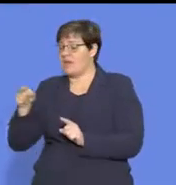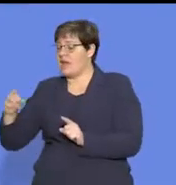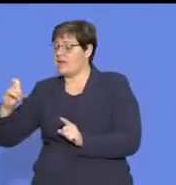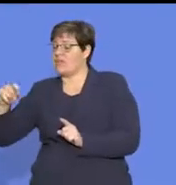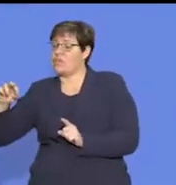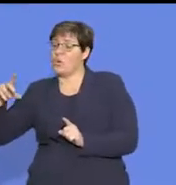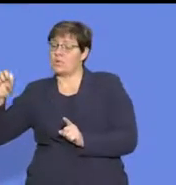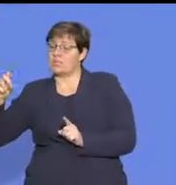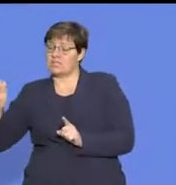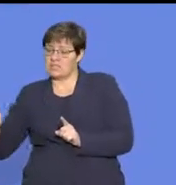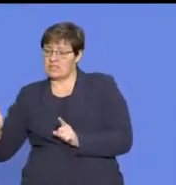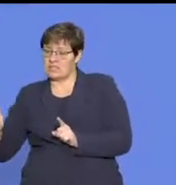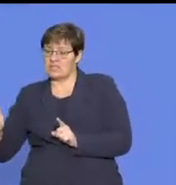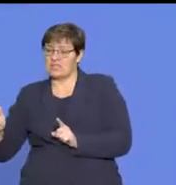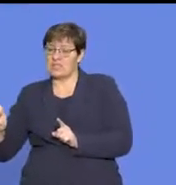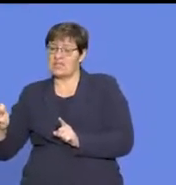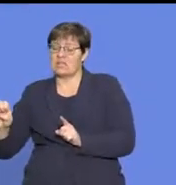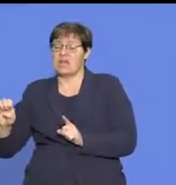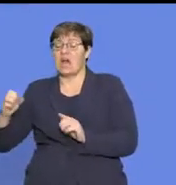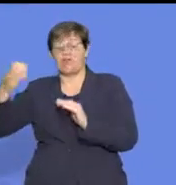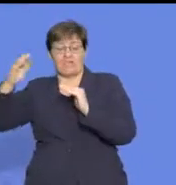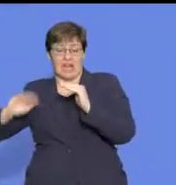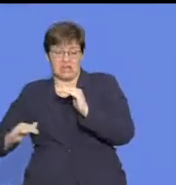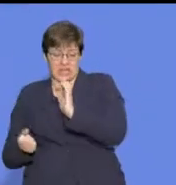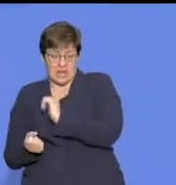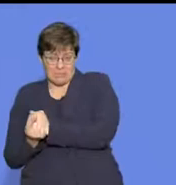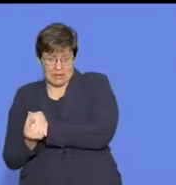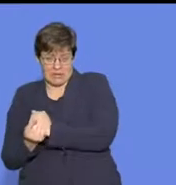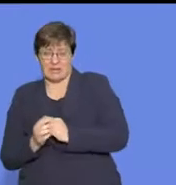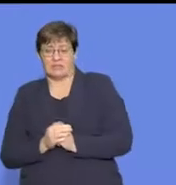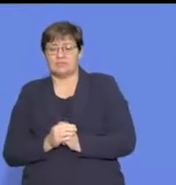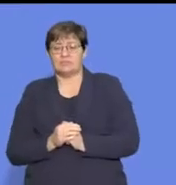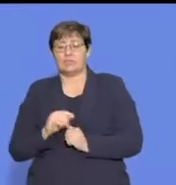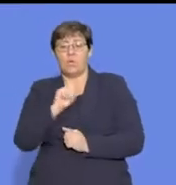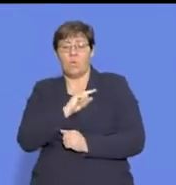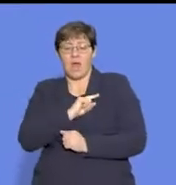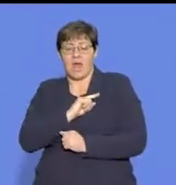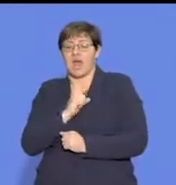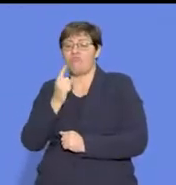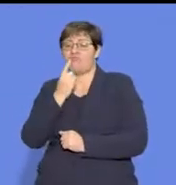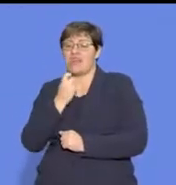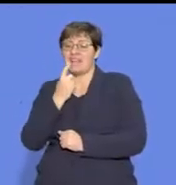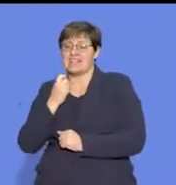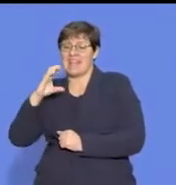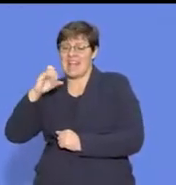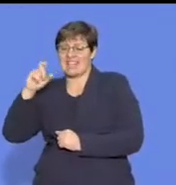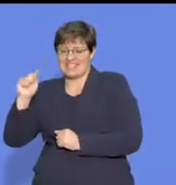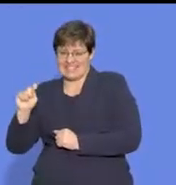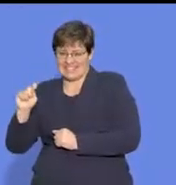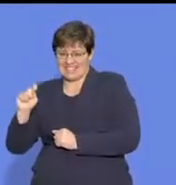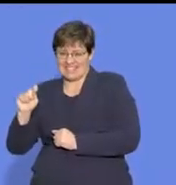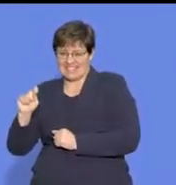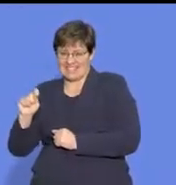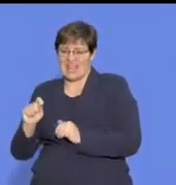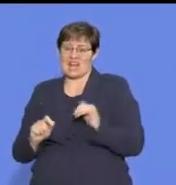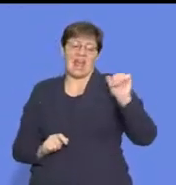and the cathode is where reduction takes place, because we look for the red cat and we